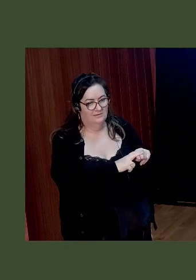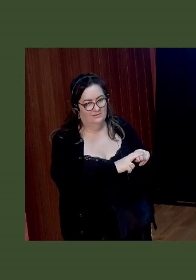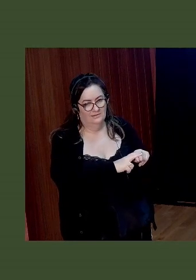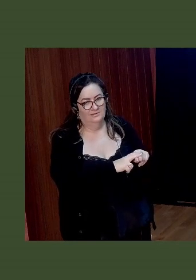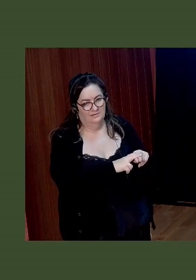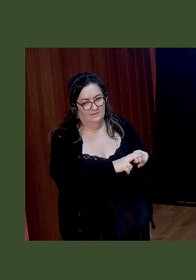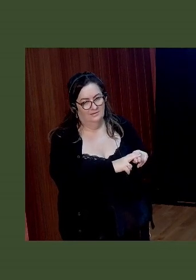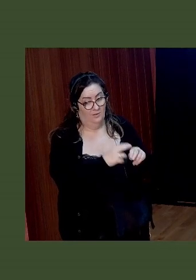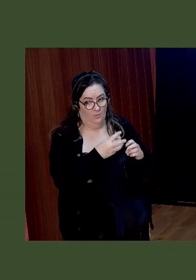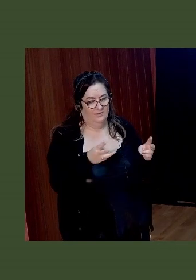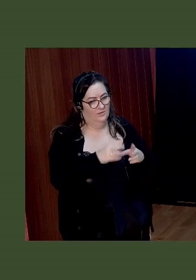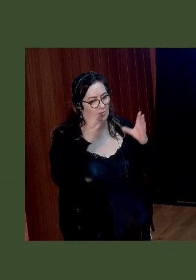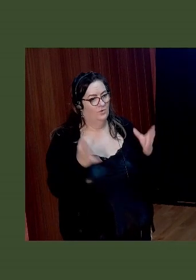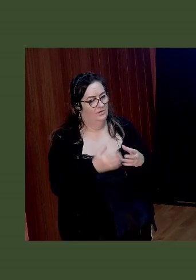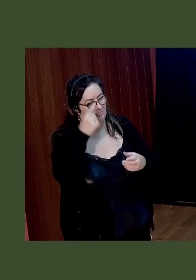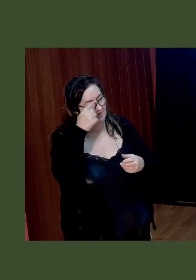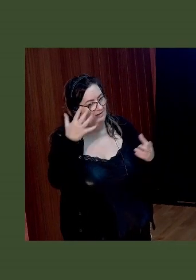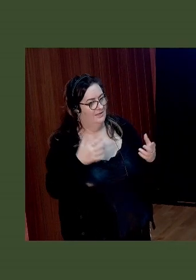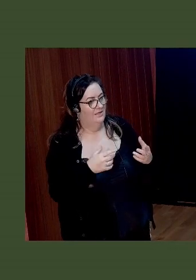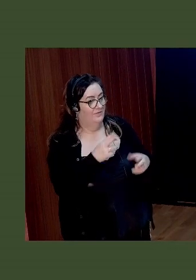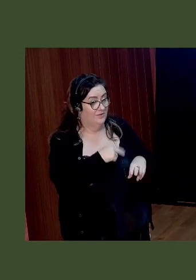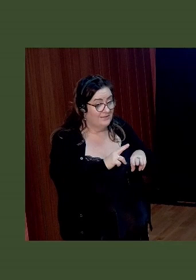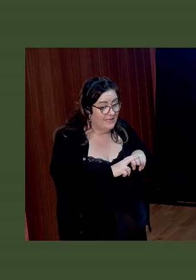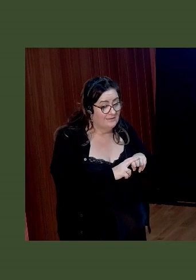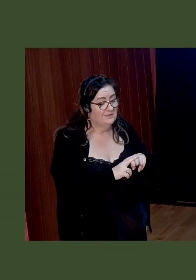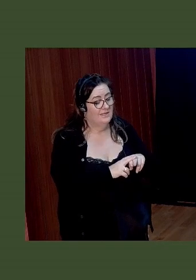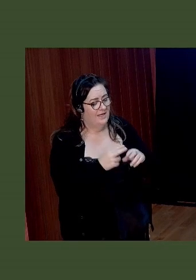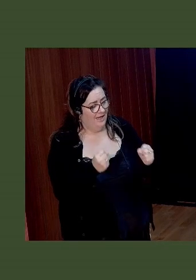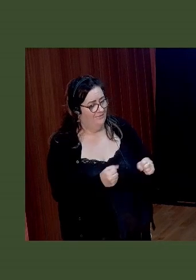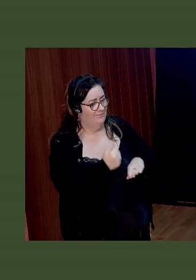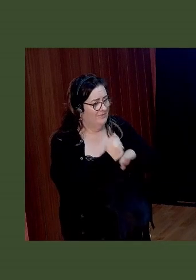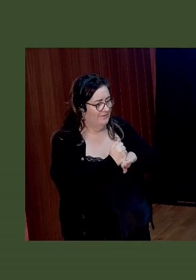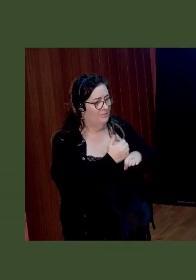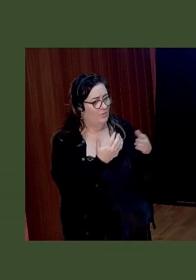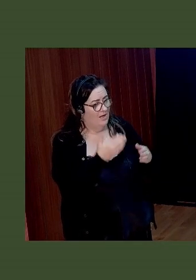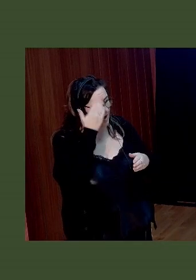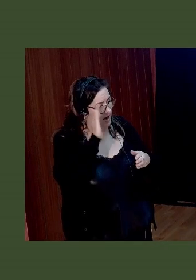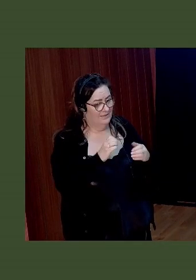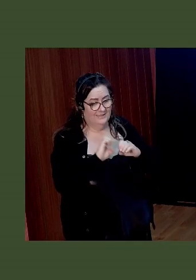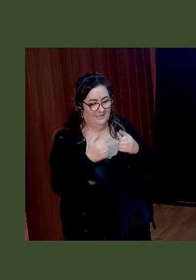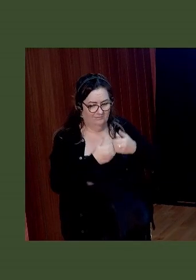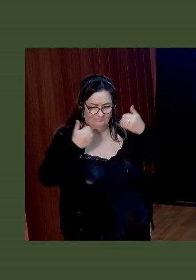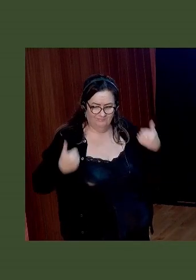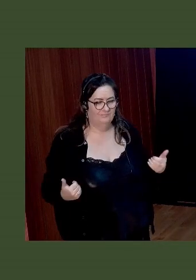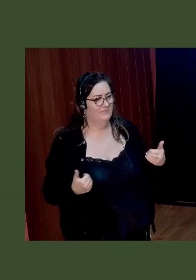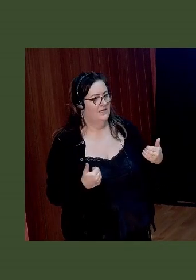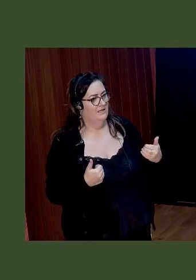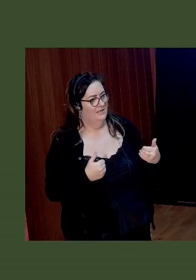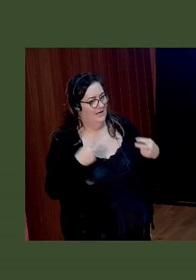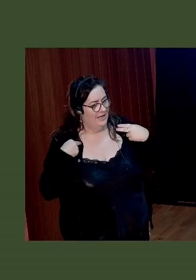conference. In matters of nationality, there is a fundamental separation between Ireland and England in terms of